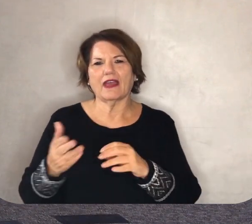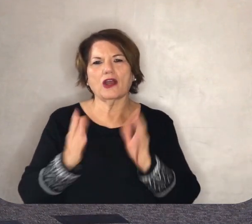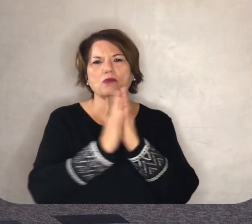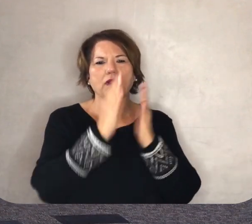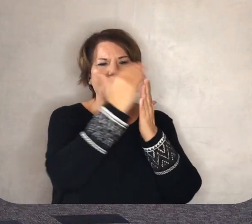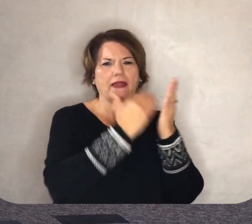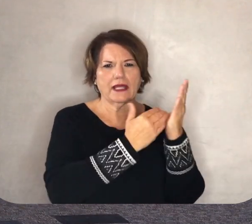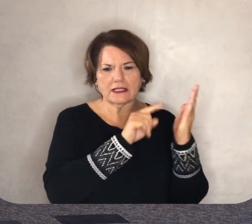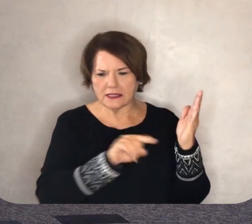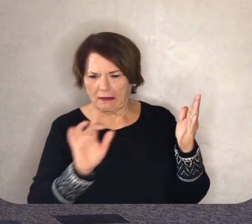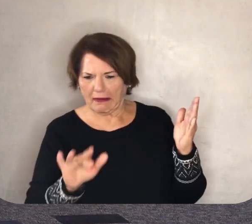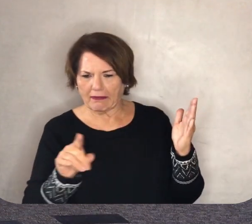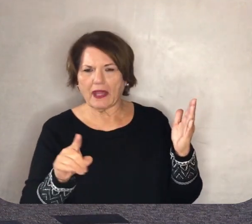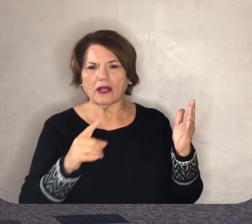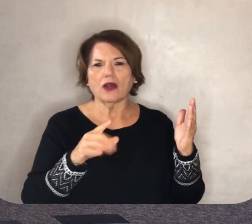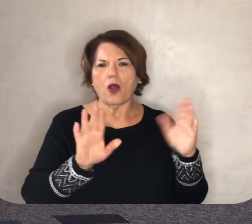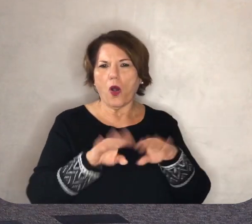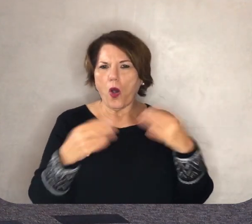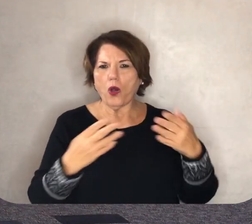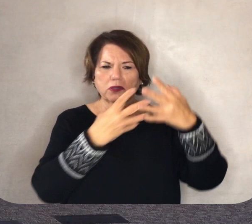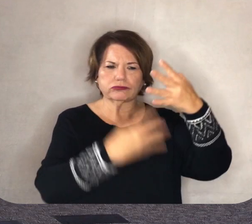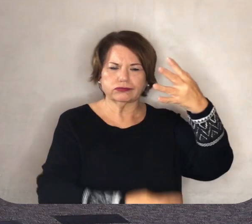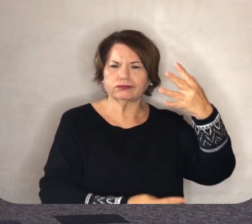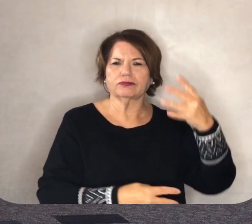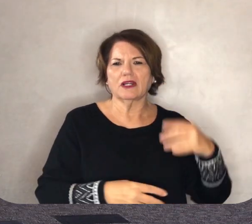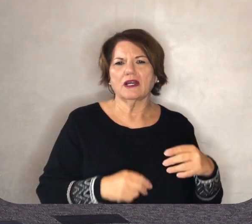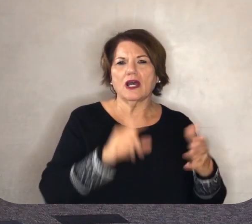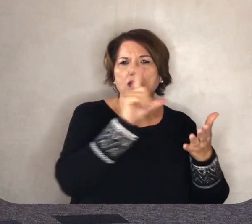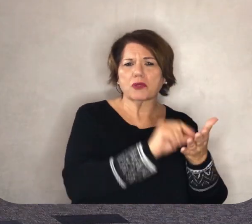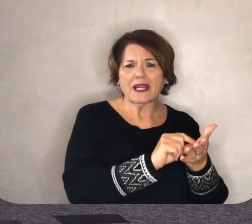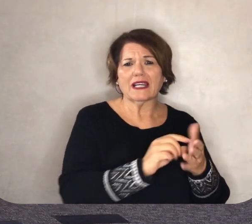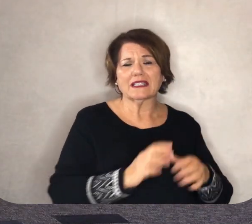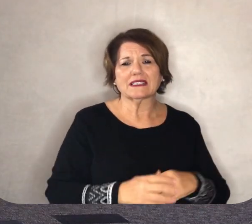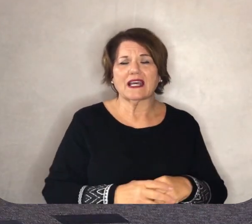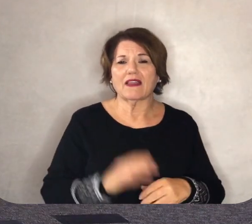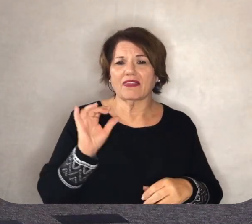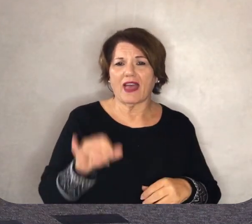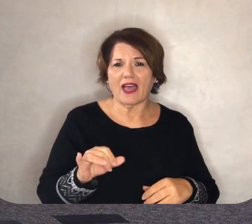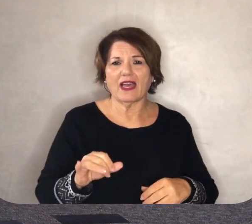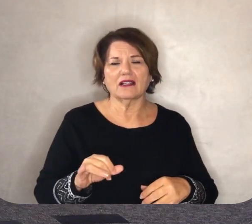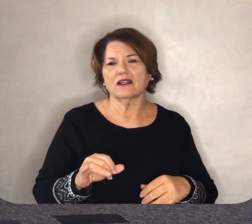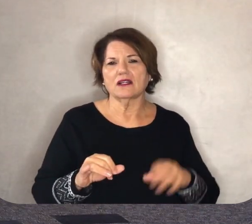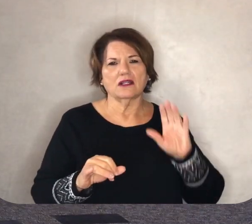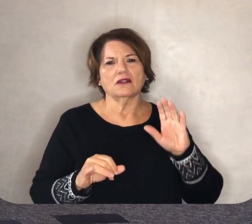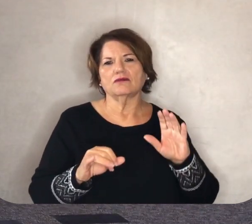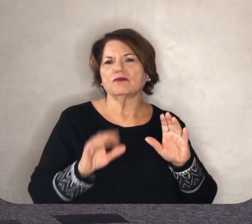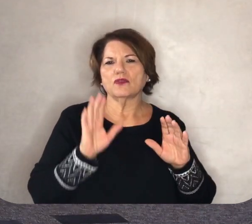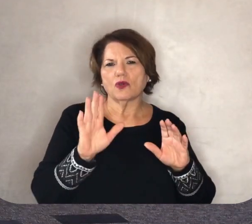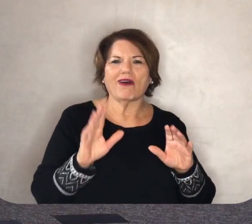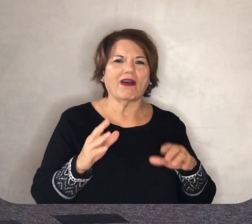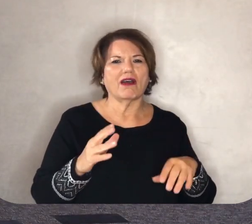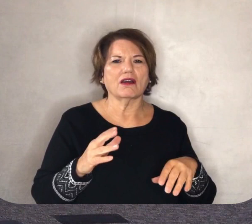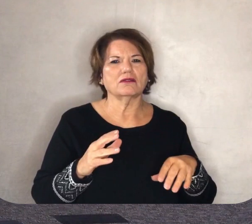highly encourage you to open that up each week, print it out, and put it on your refrigerator, put it on your bathroom